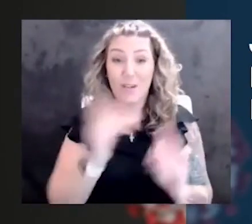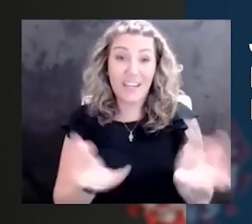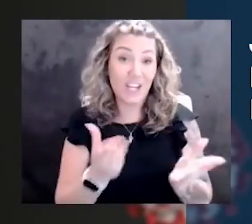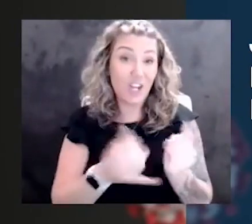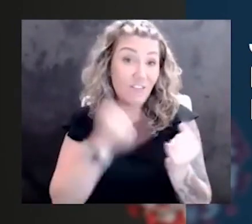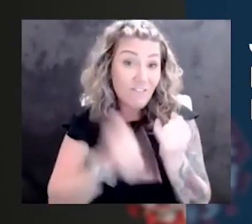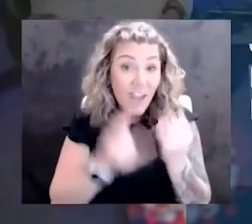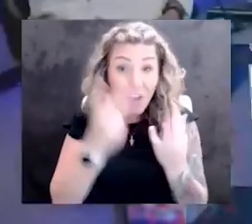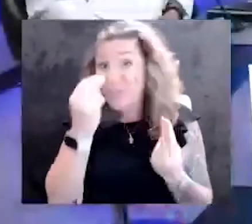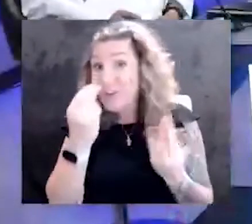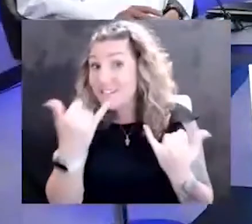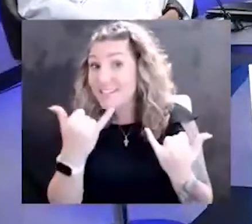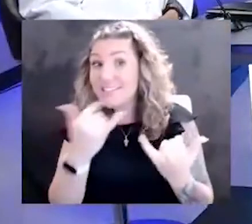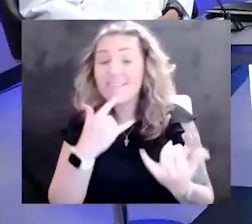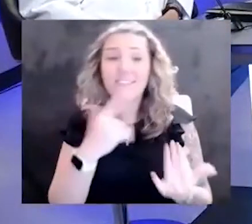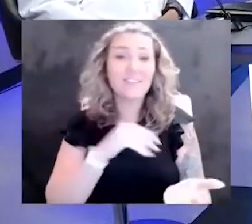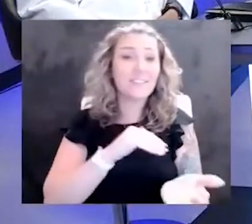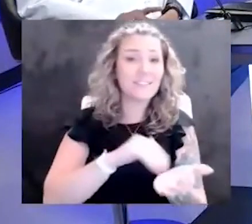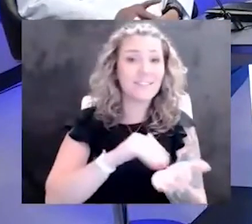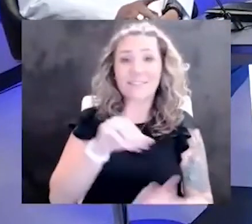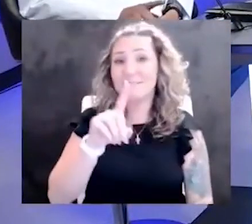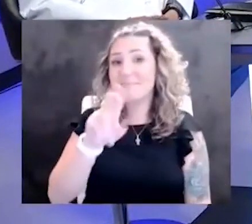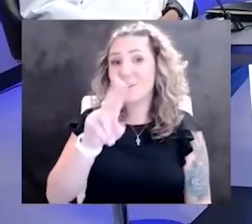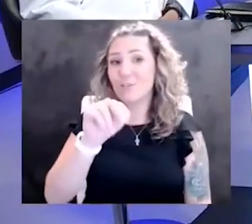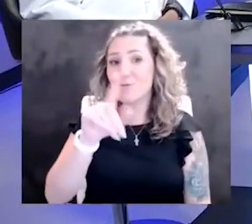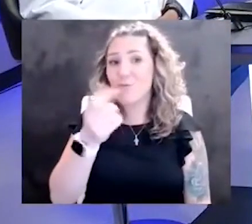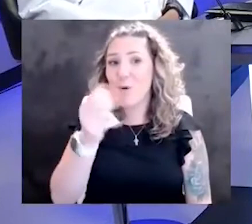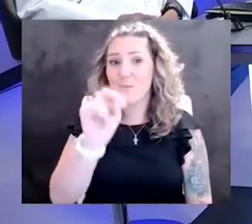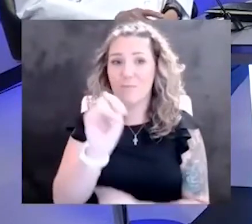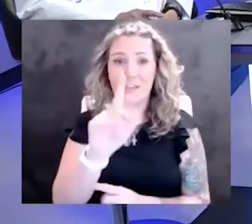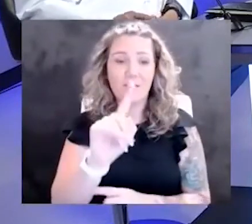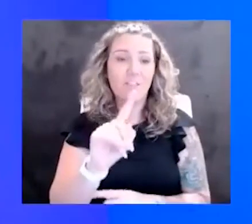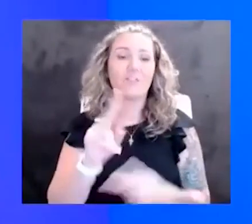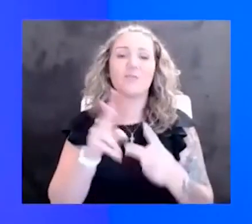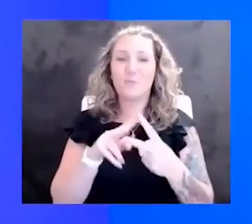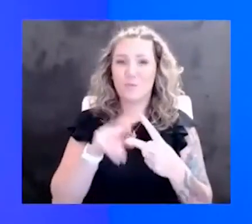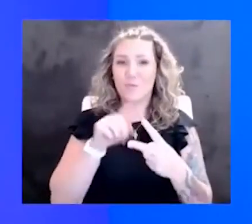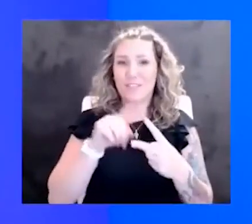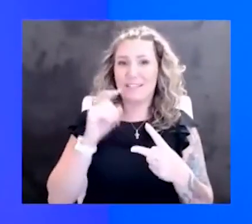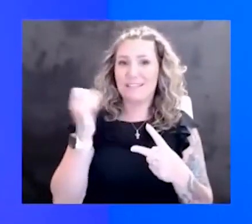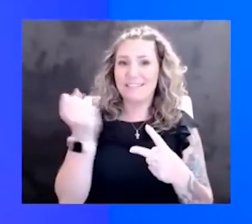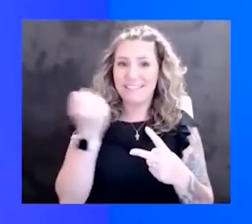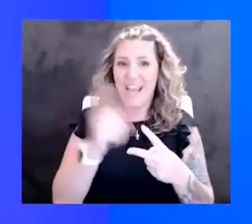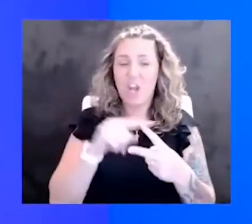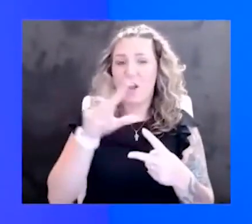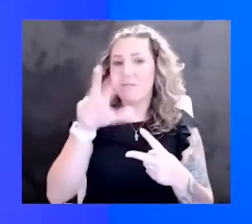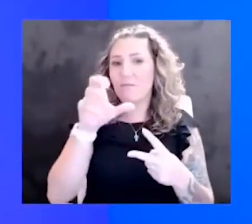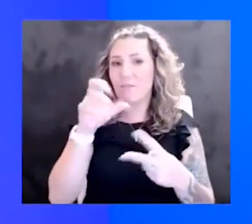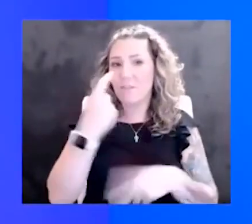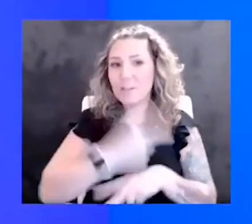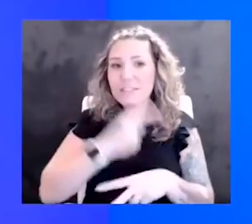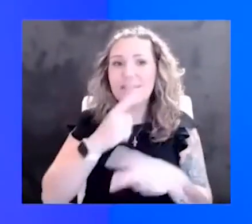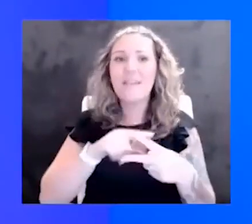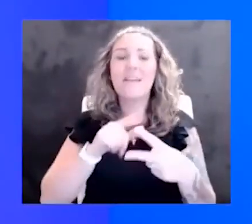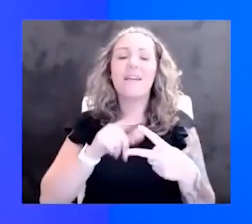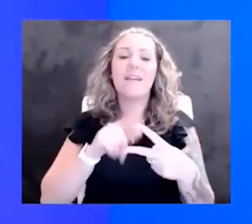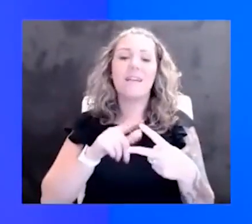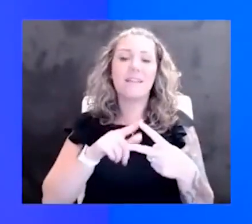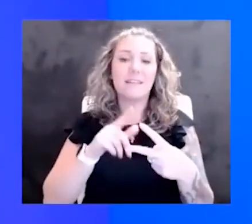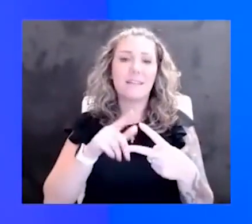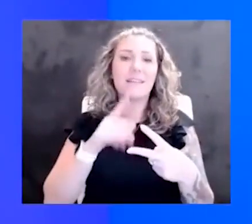today. Dr. Norman, let's start with you. Two things. One is on Saturday, it was our 500th day in Incident Command. Incident Command is